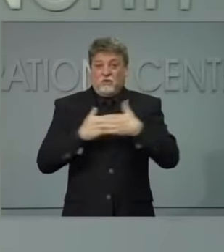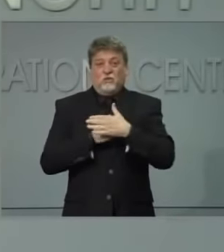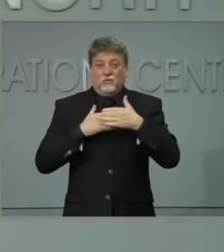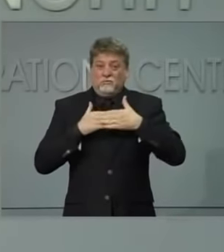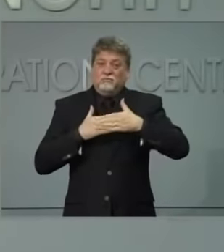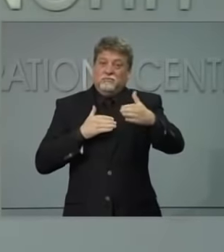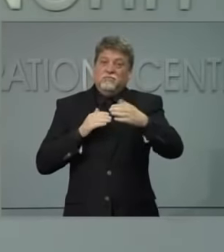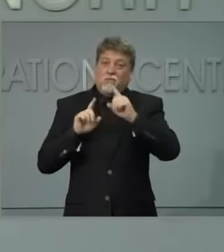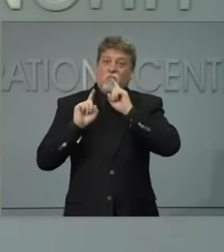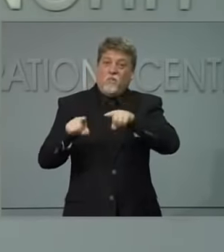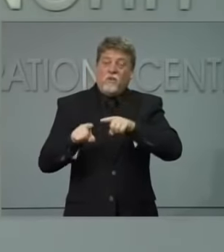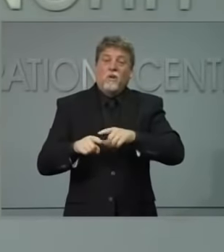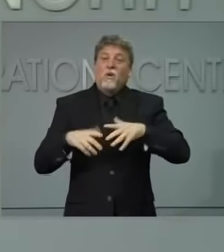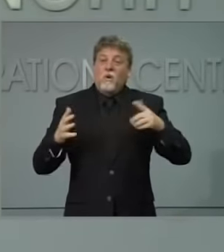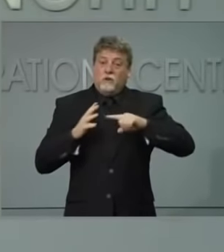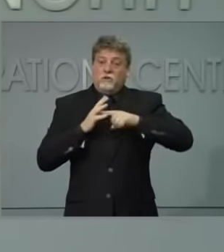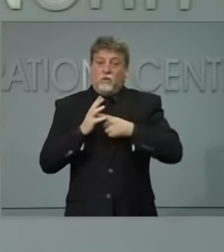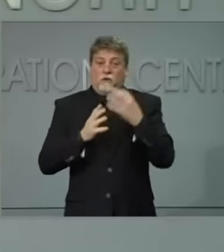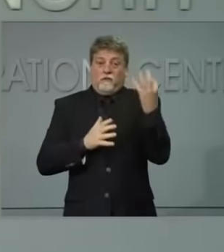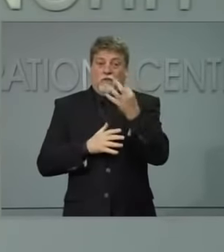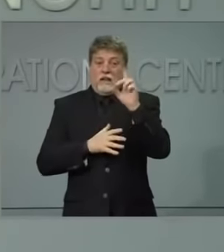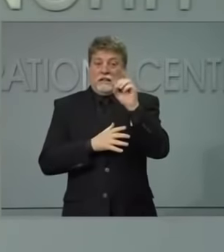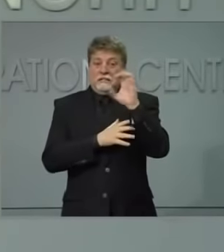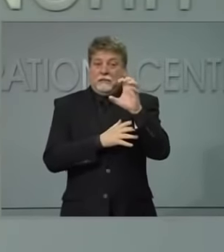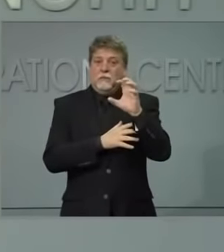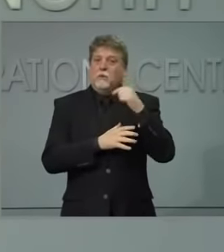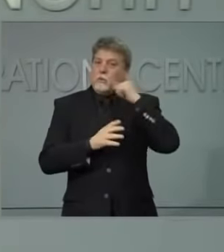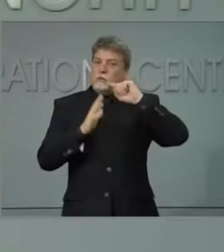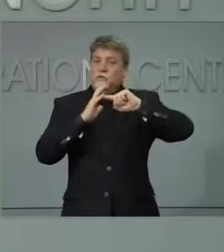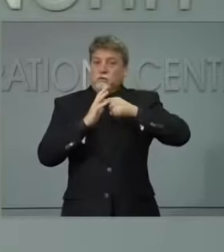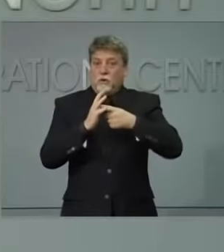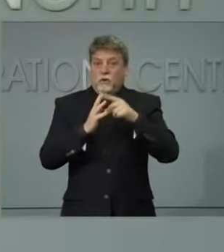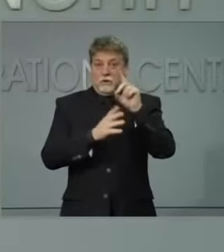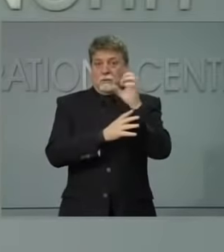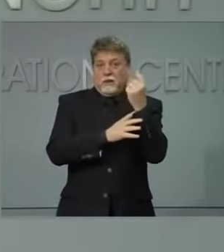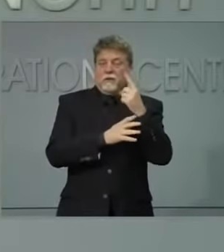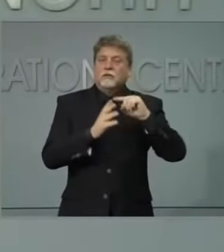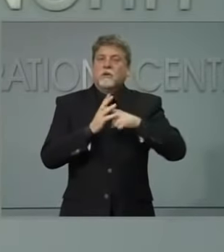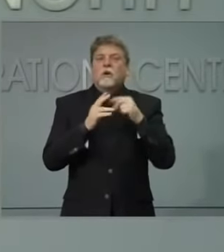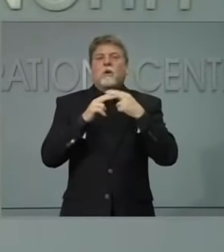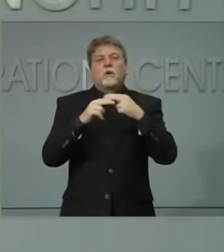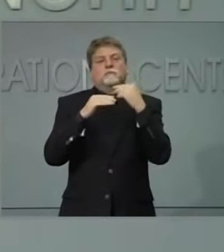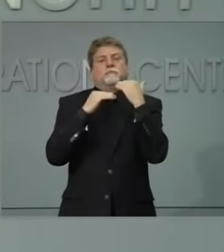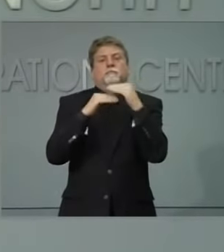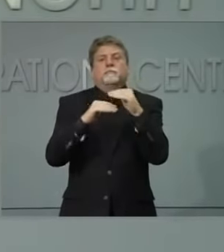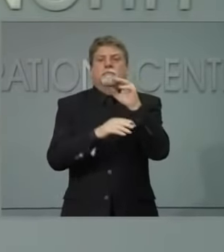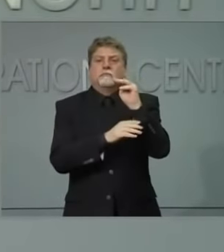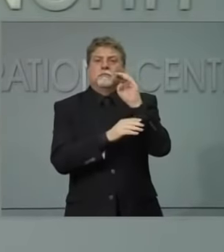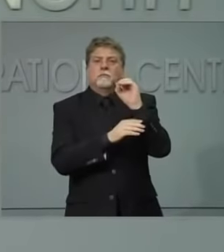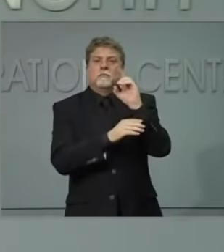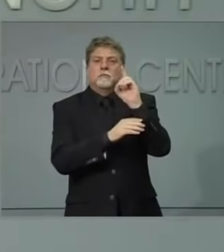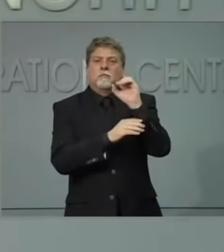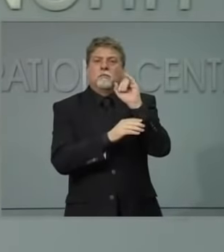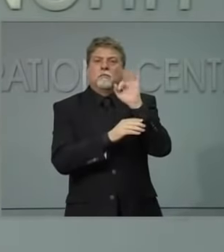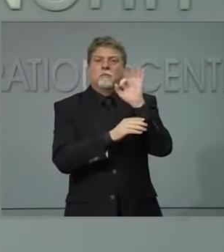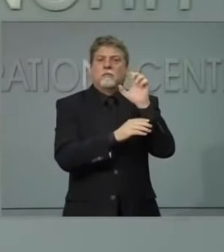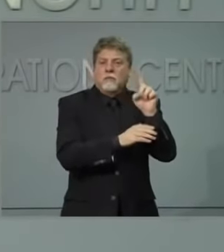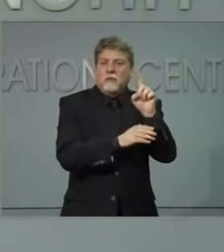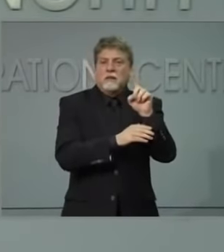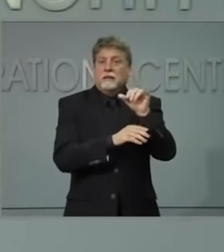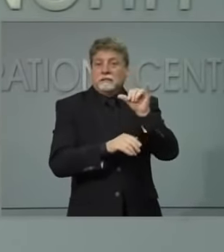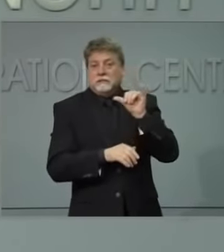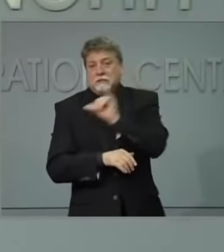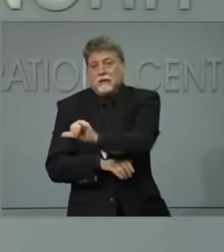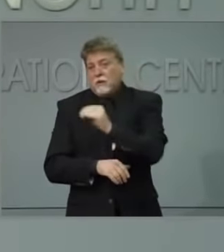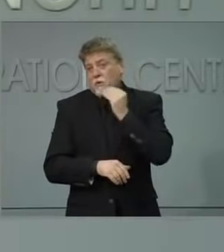Carolina will enter into a modified stay-at-home order. This order will require people to stay at home between